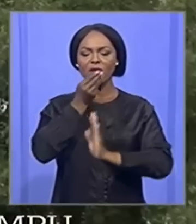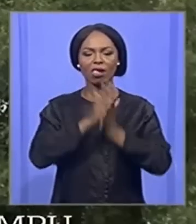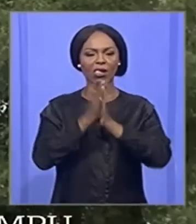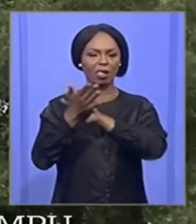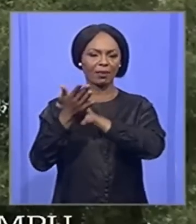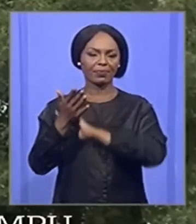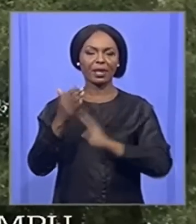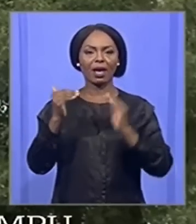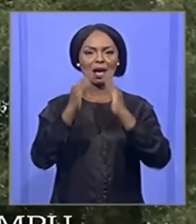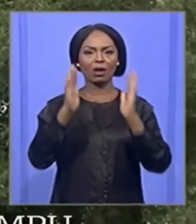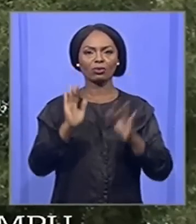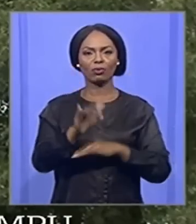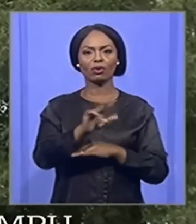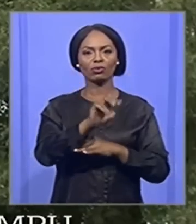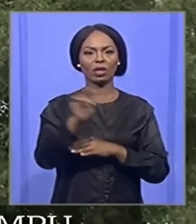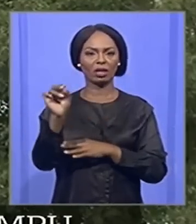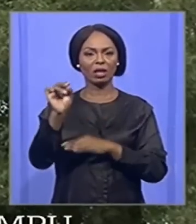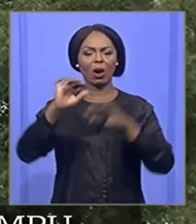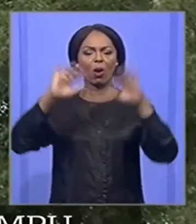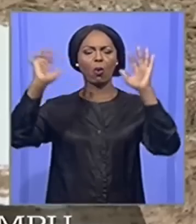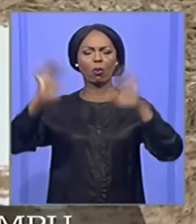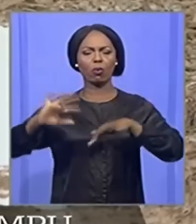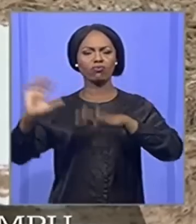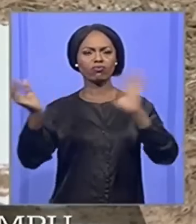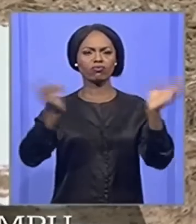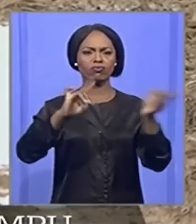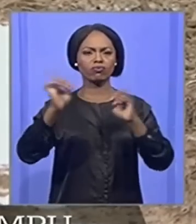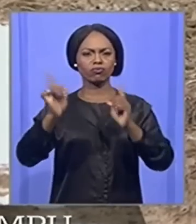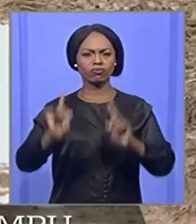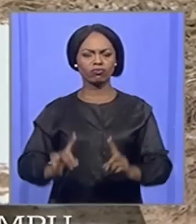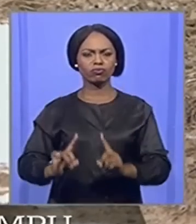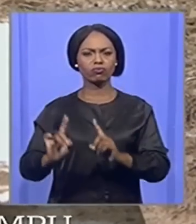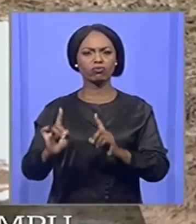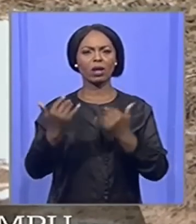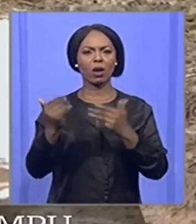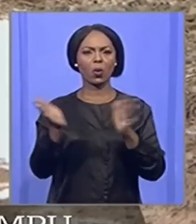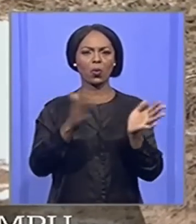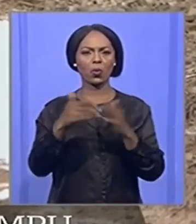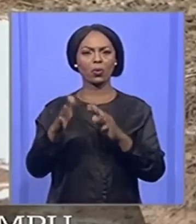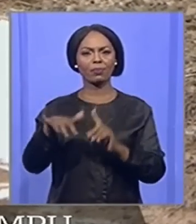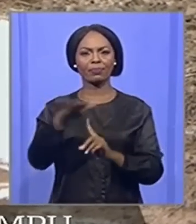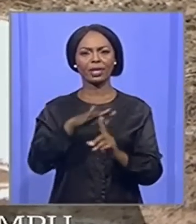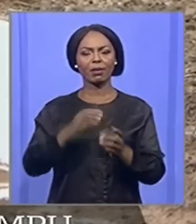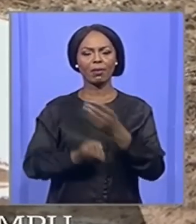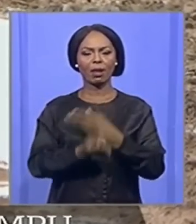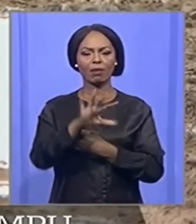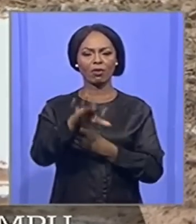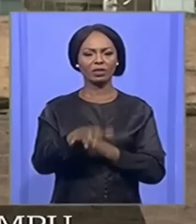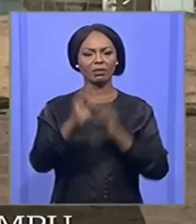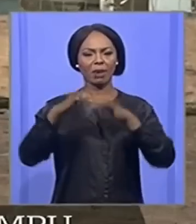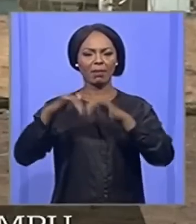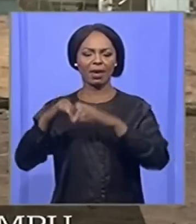Matlo a feta 200 a sentswe ke sefefo Nkomazi masipaleng wa Chief Albert Luthuli provinceng ya Mpumalanga.